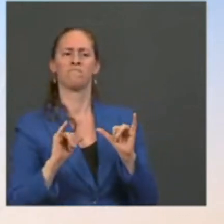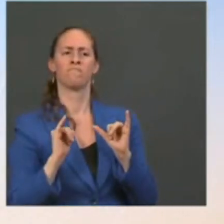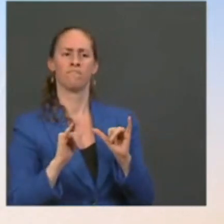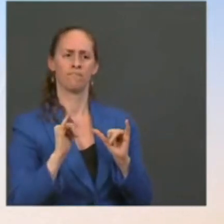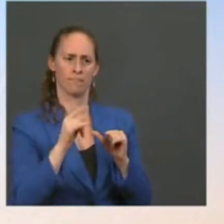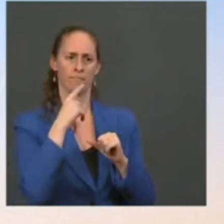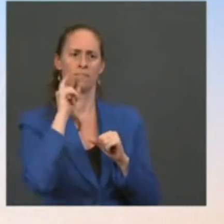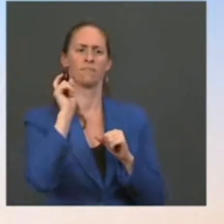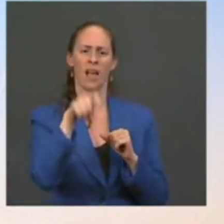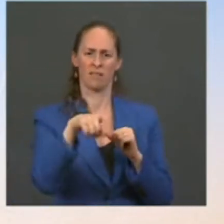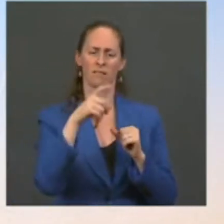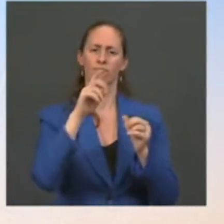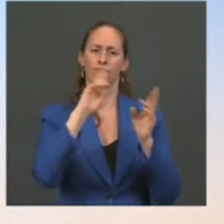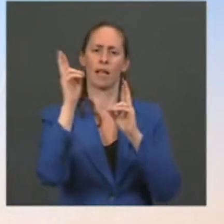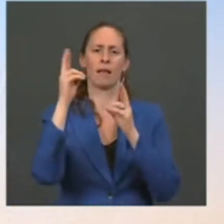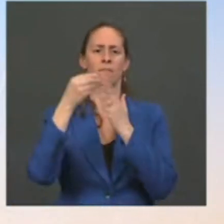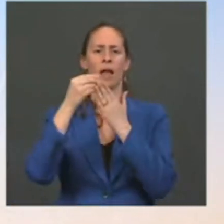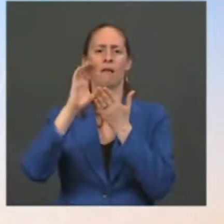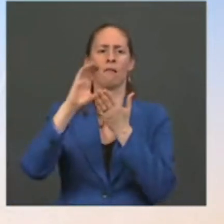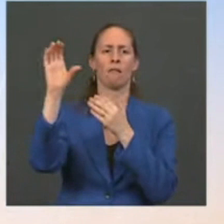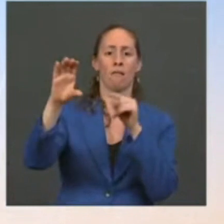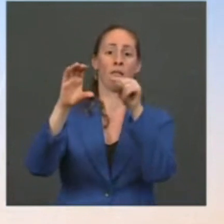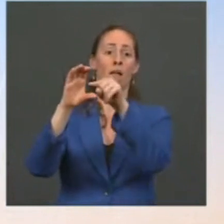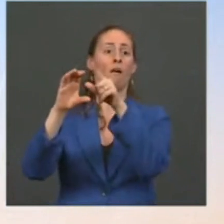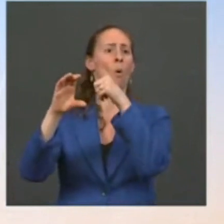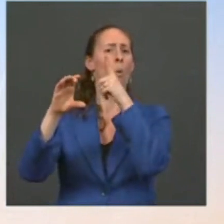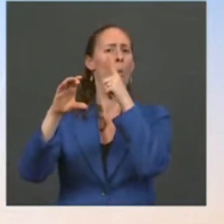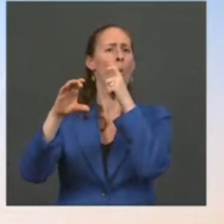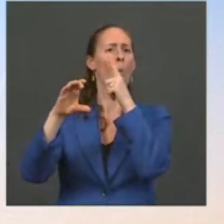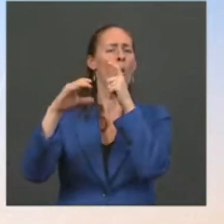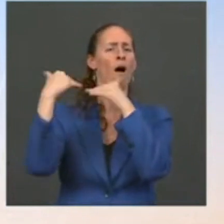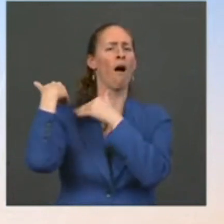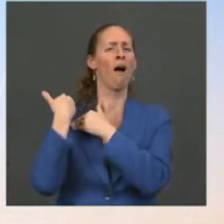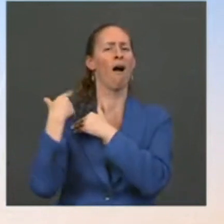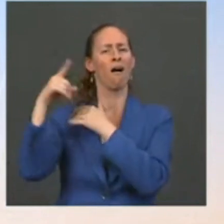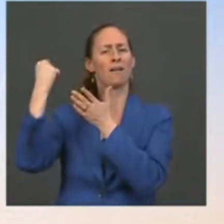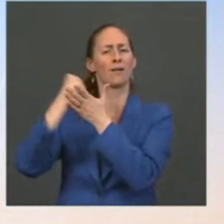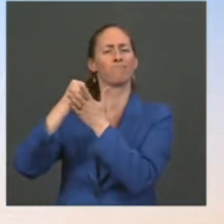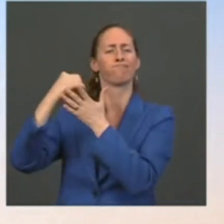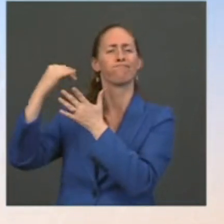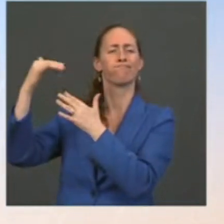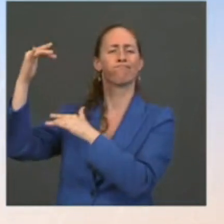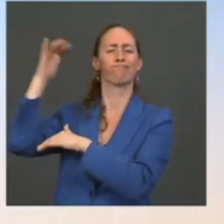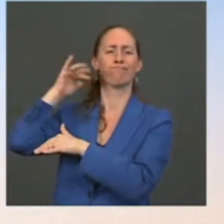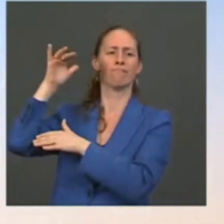we want to make sure that the wealthiest among us, the billionaires and the big corporations, pay their fair share. That's only right.